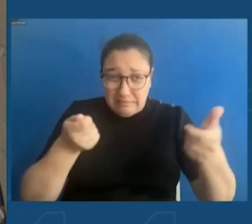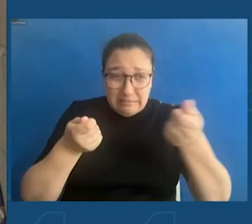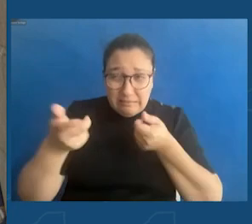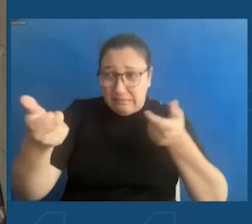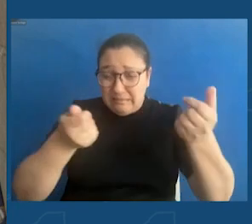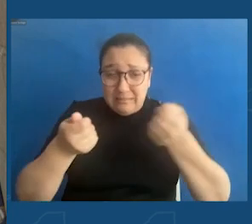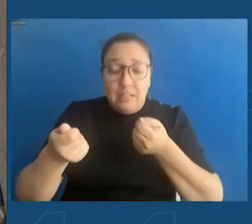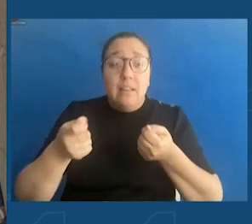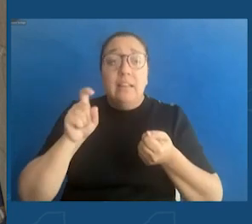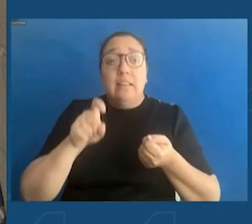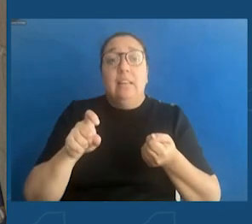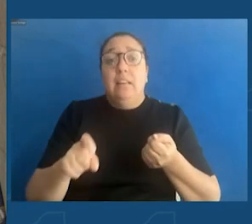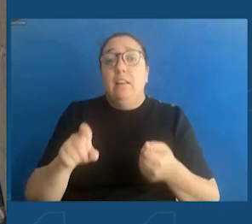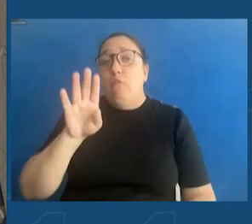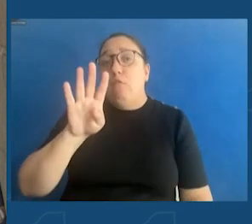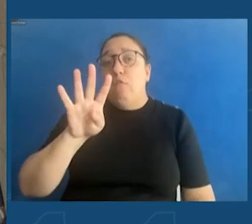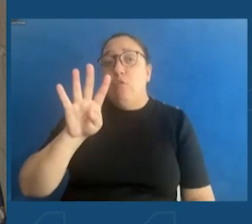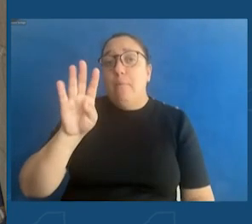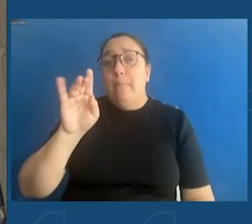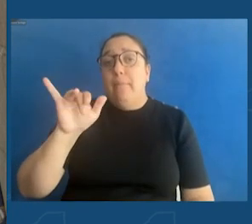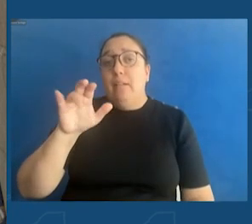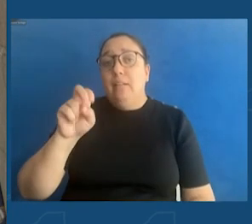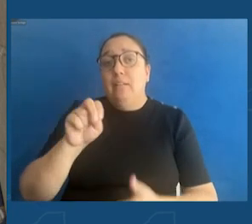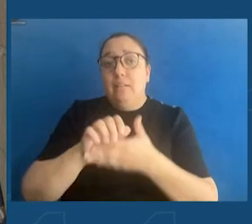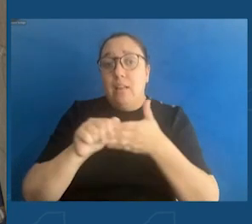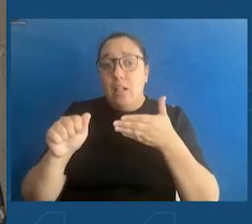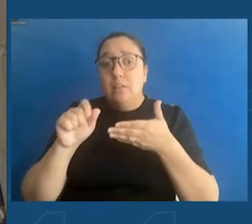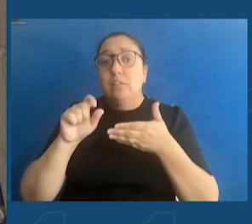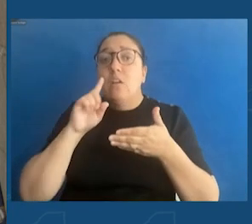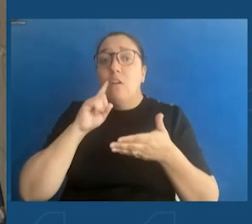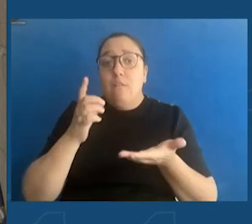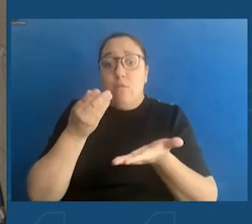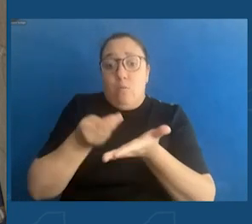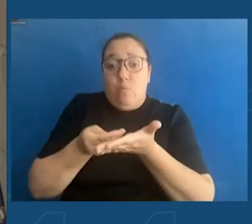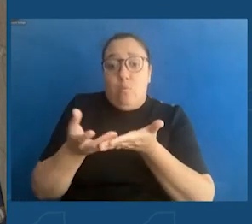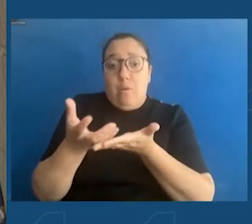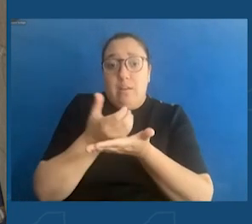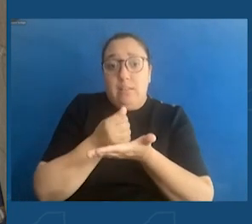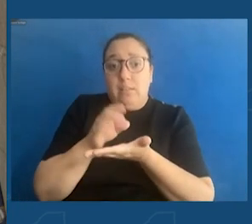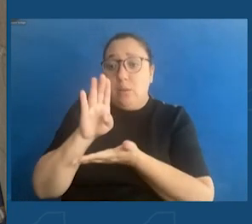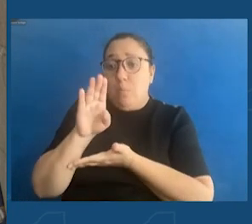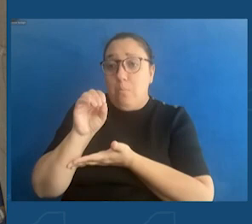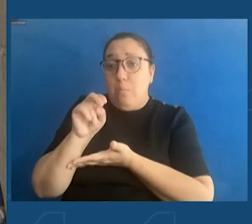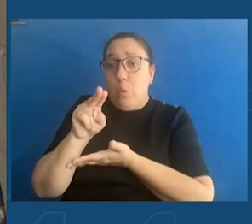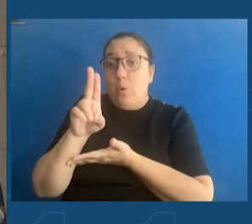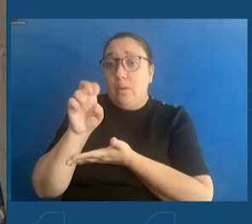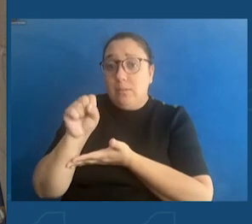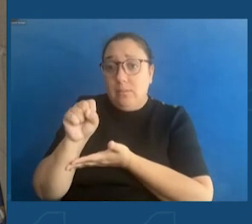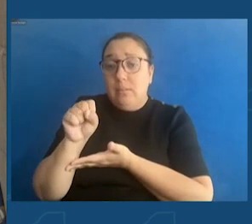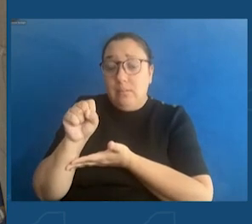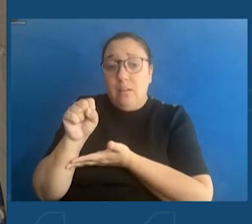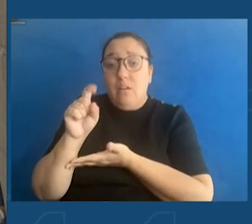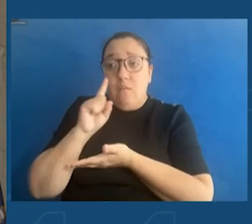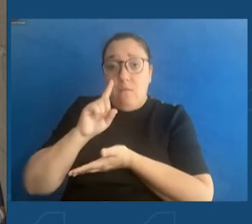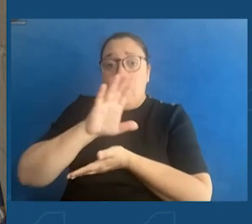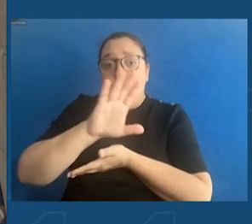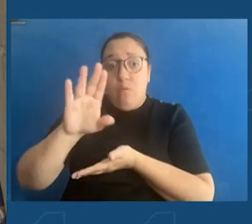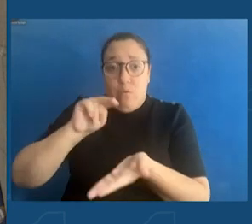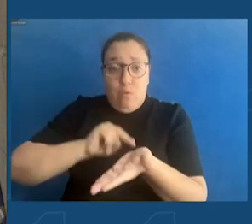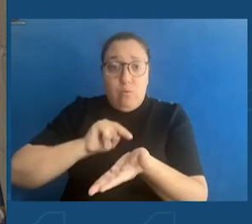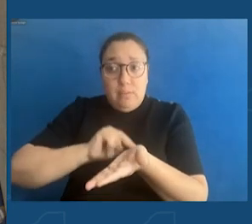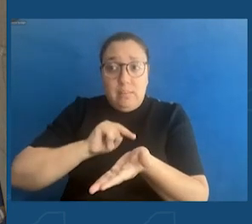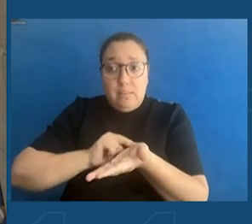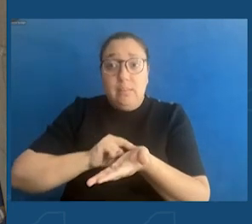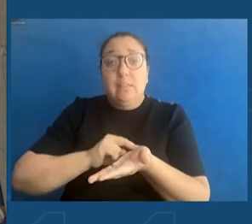$4 billion in wages and bonuses for healthcare workers as just a way to say thank you. We know what you've gone through. We want you to stay in